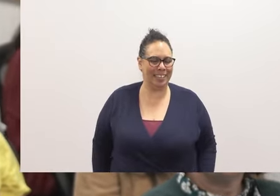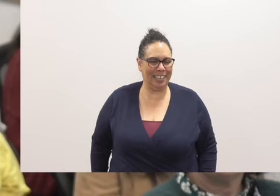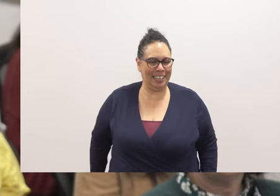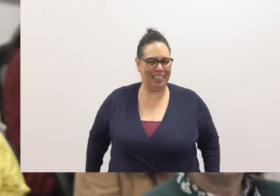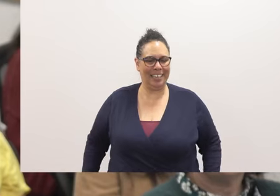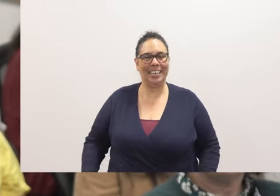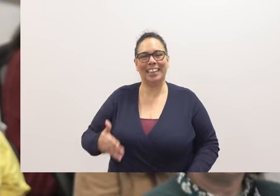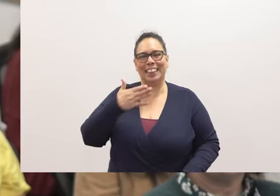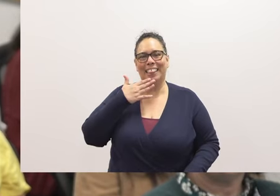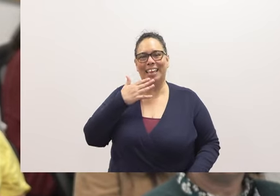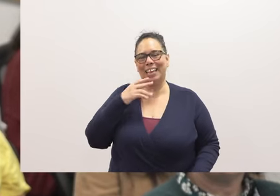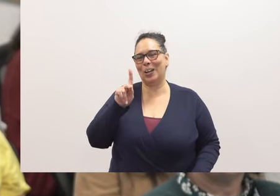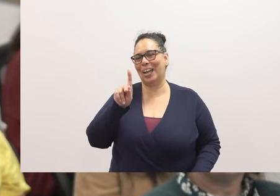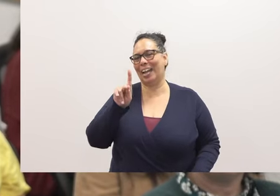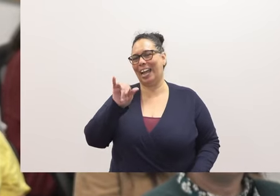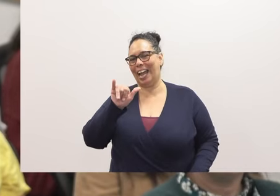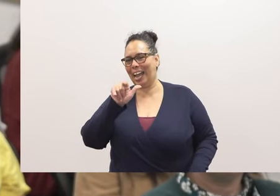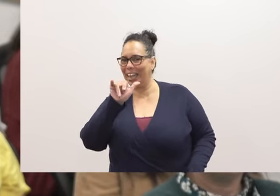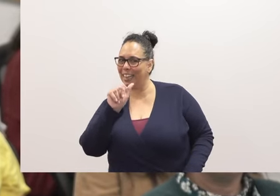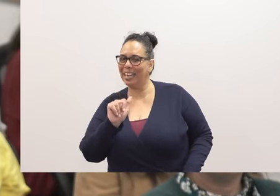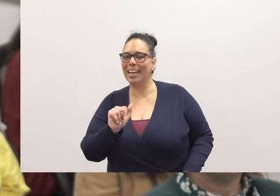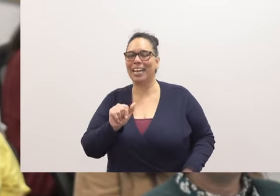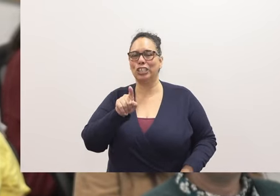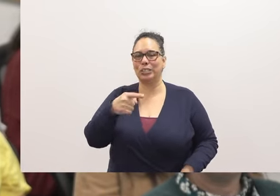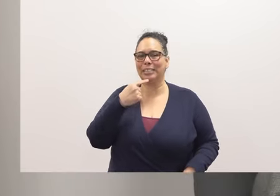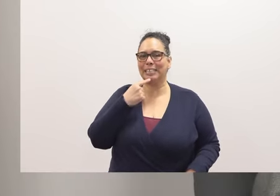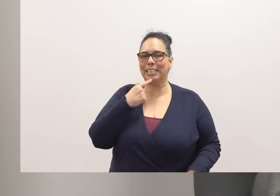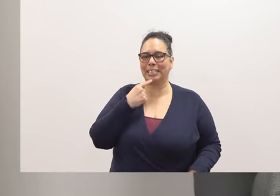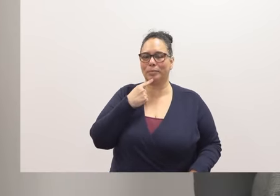Thank you, Kyla. You mentioned that some of your